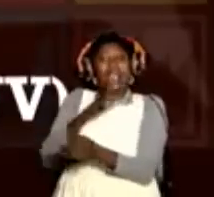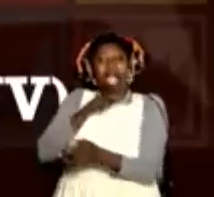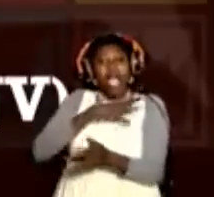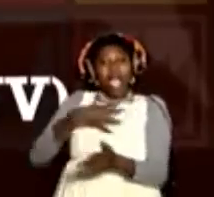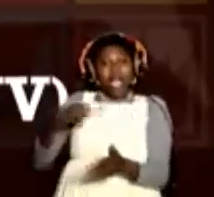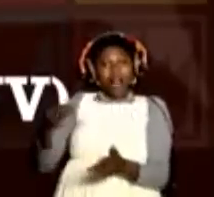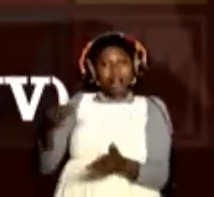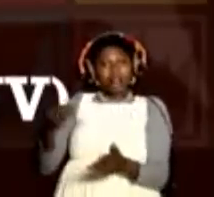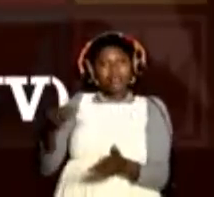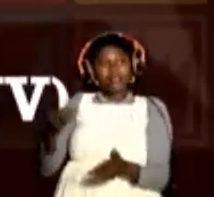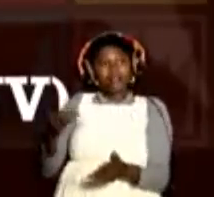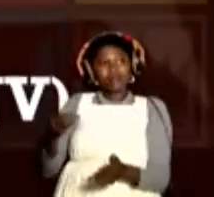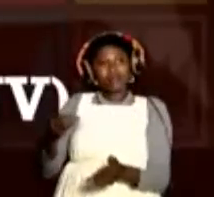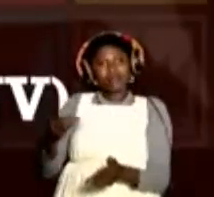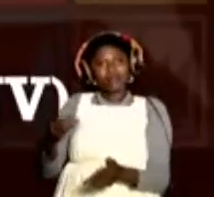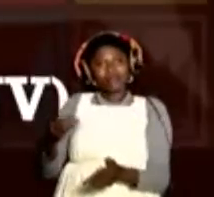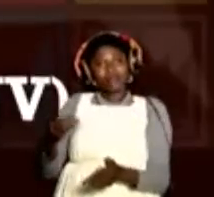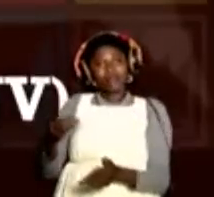and